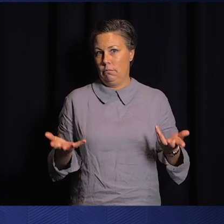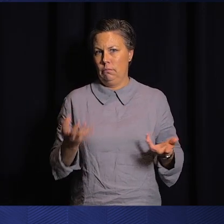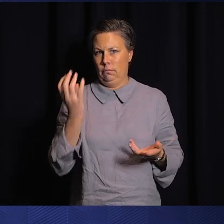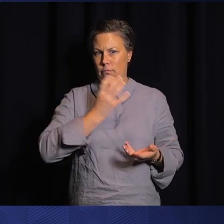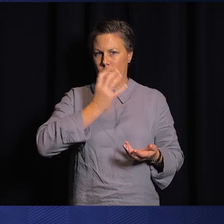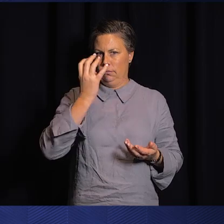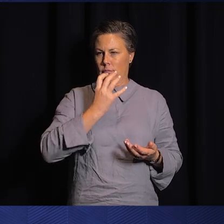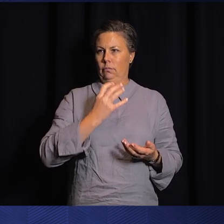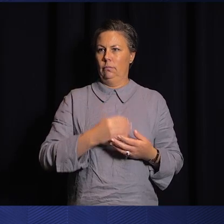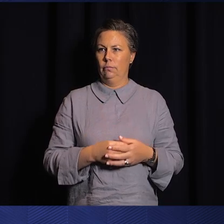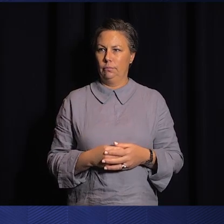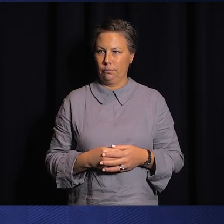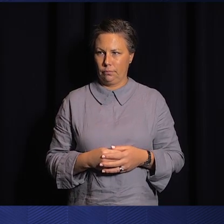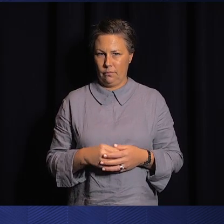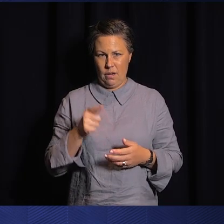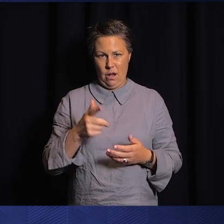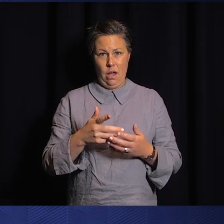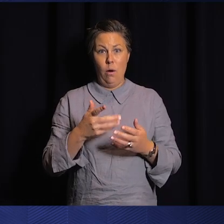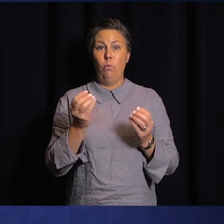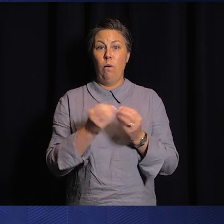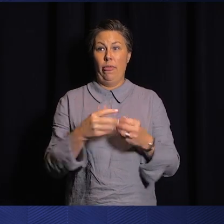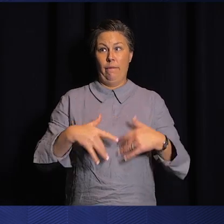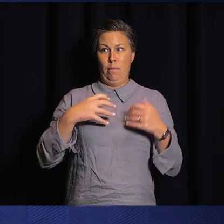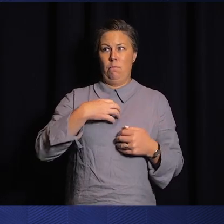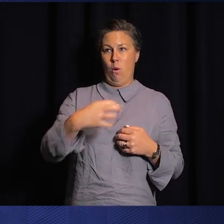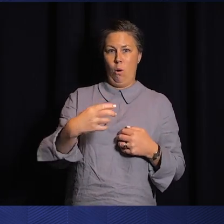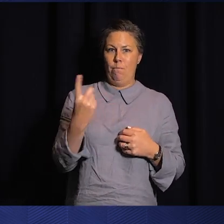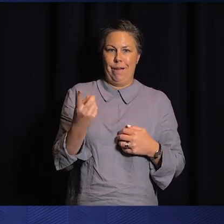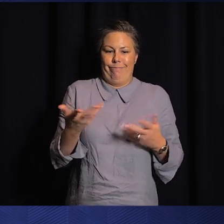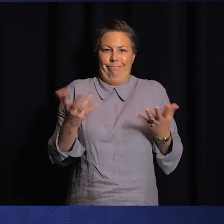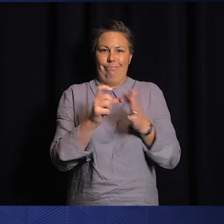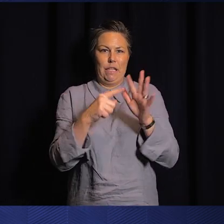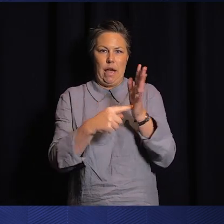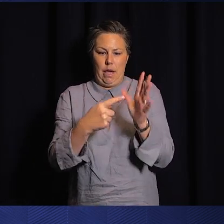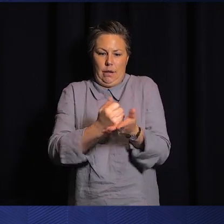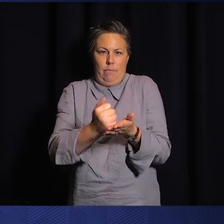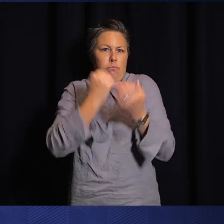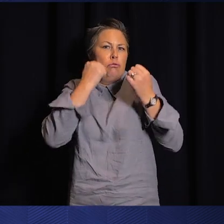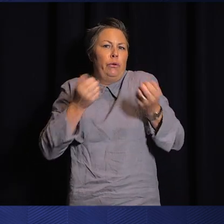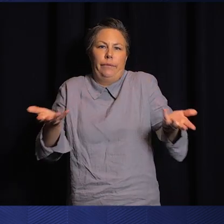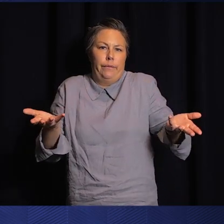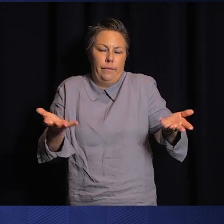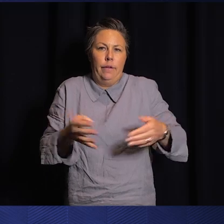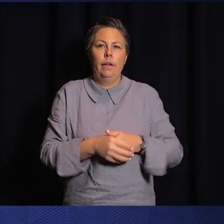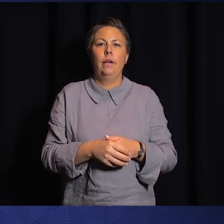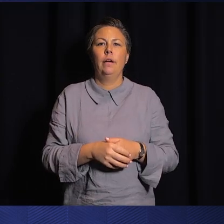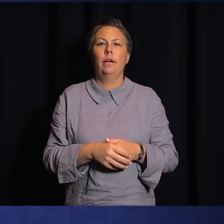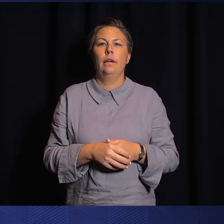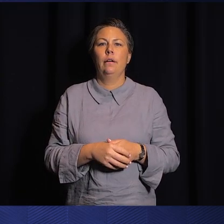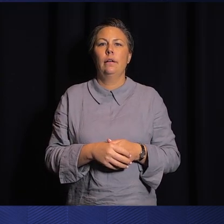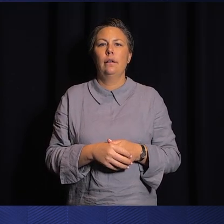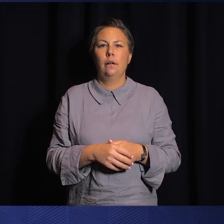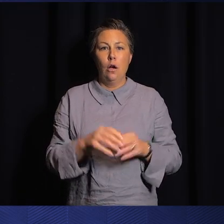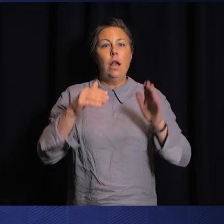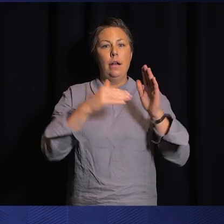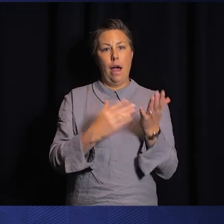noteworthy. And that's a vast underestimate. So as Christelle was finishing off, she was opening the